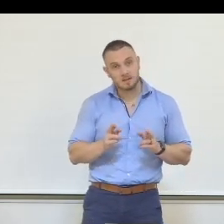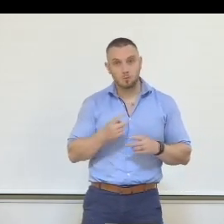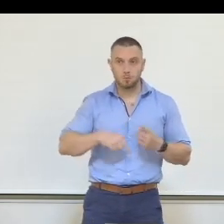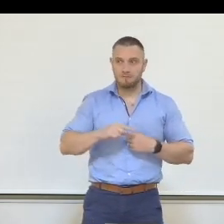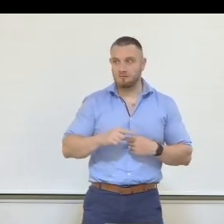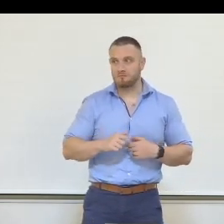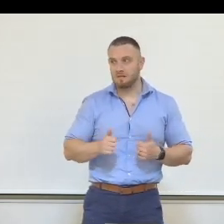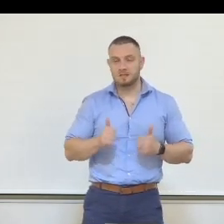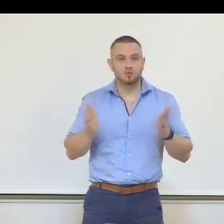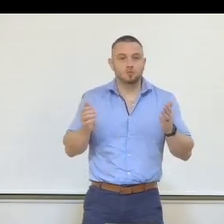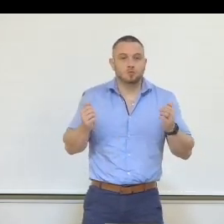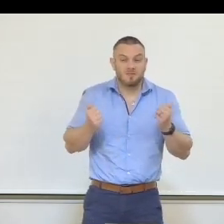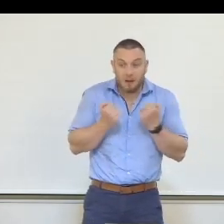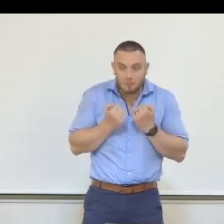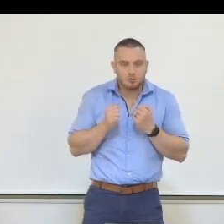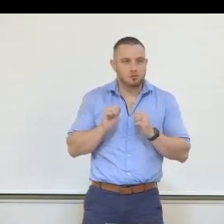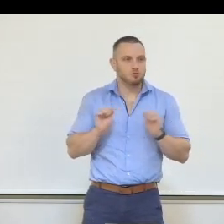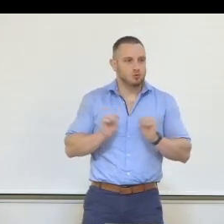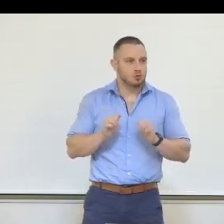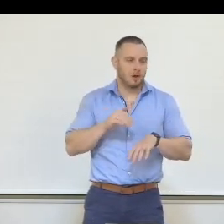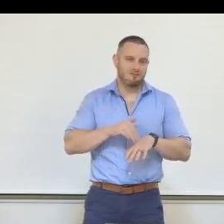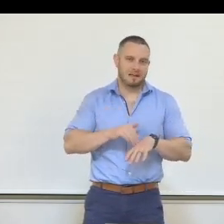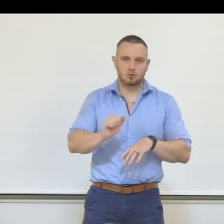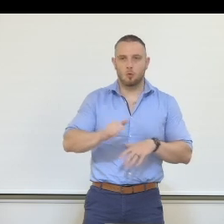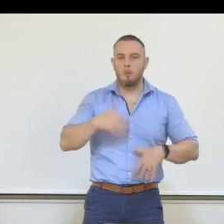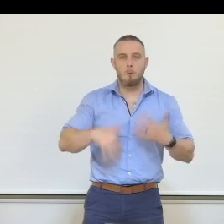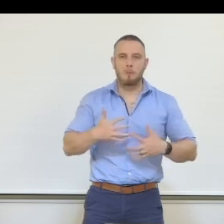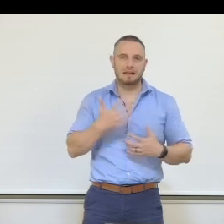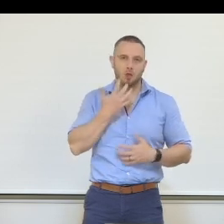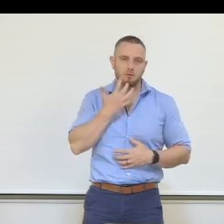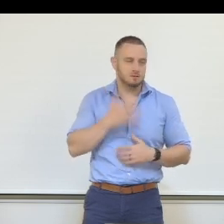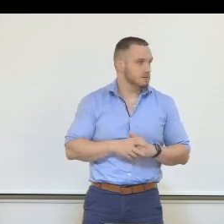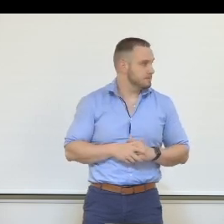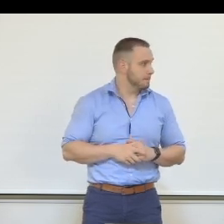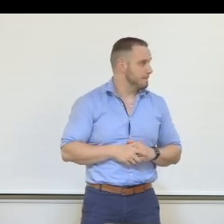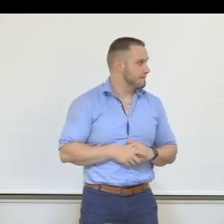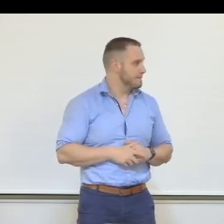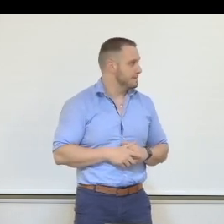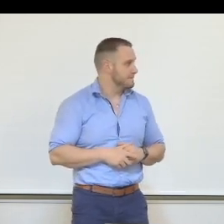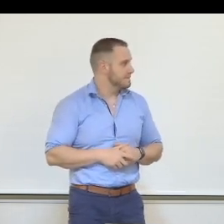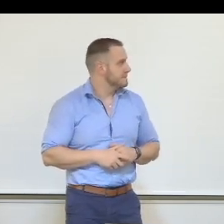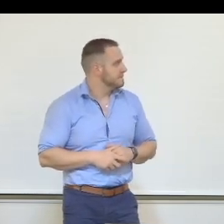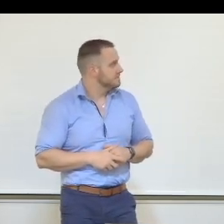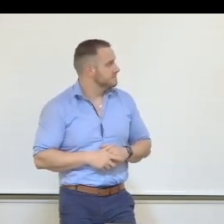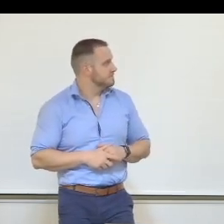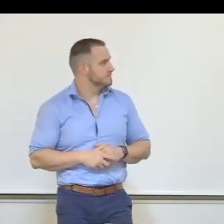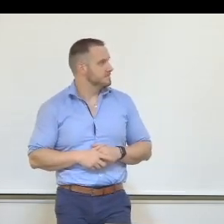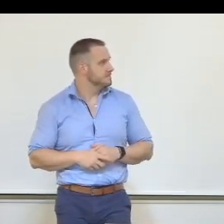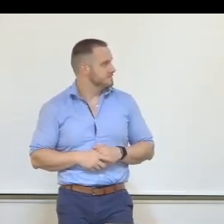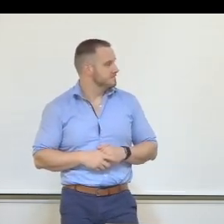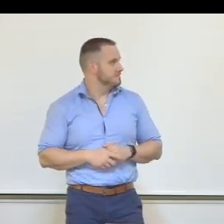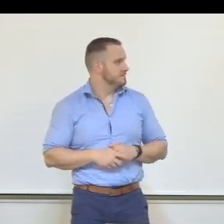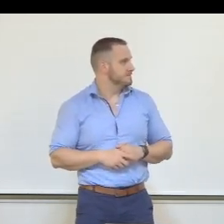fine. Confinement shouldn't have such a strong effect on pain tolerance. And don't worry, I made this face for the picture. I would